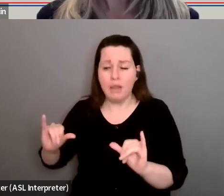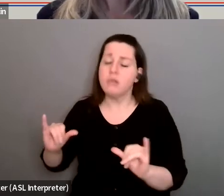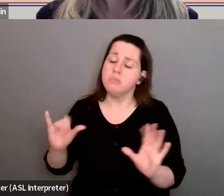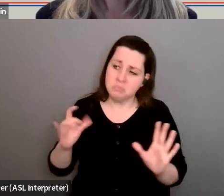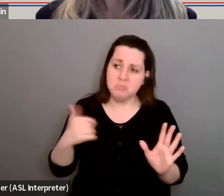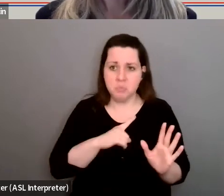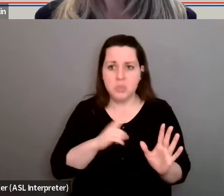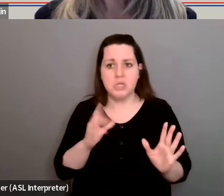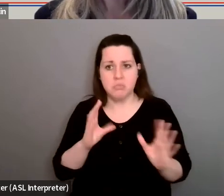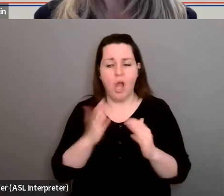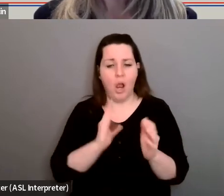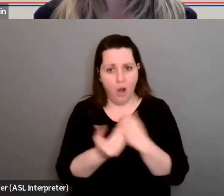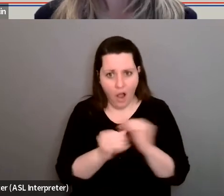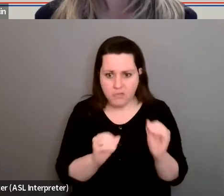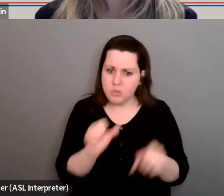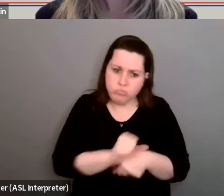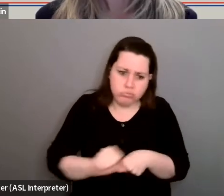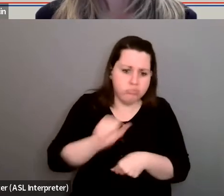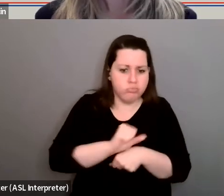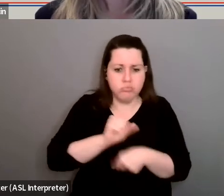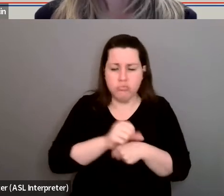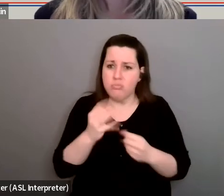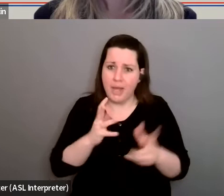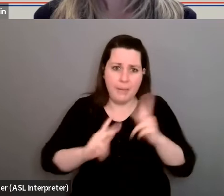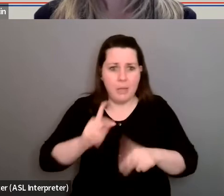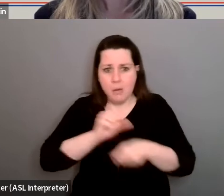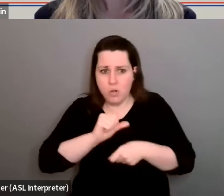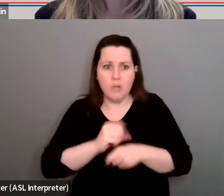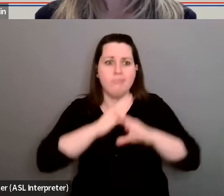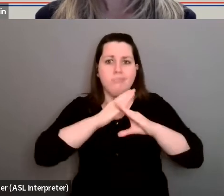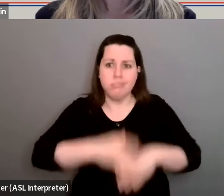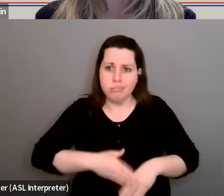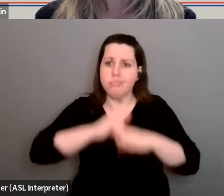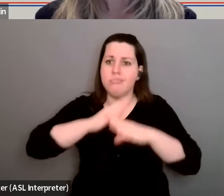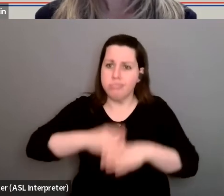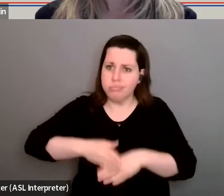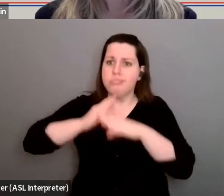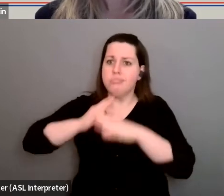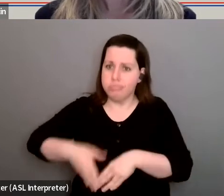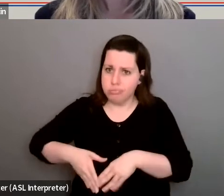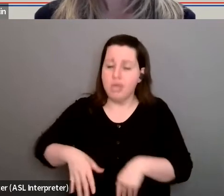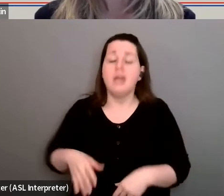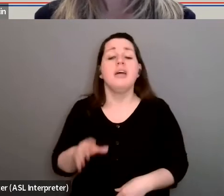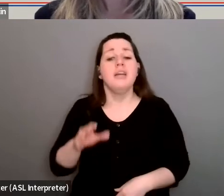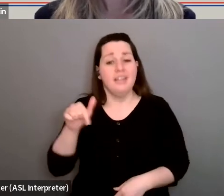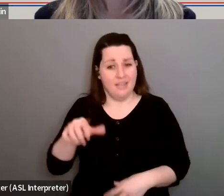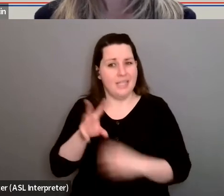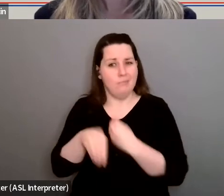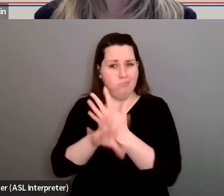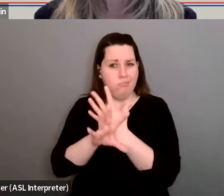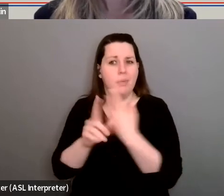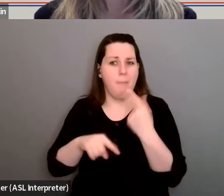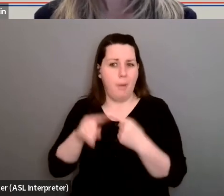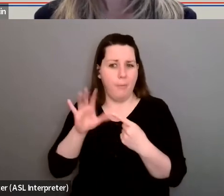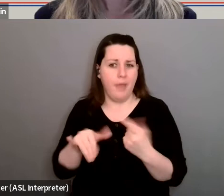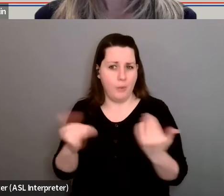our office has worked, and a lot of folks have worked to bring down some of those barriers. And that's what this webinar is about